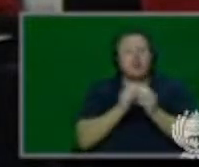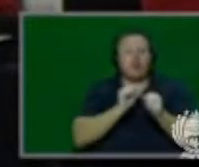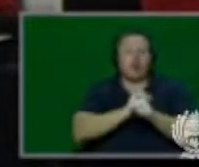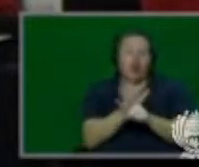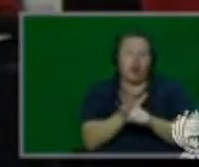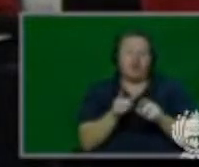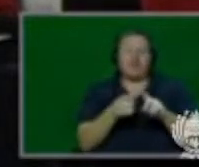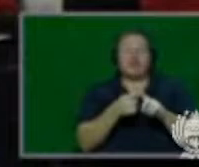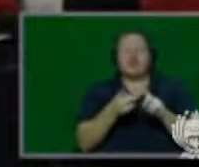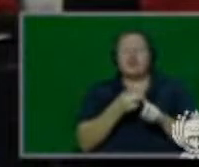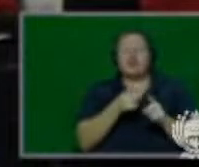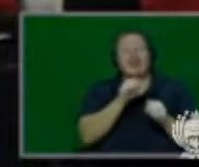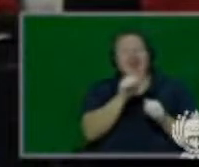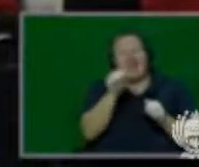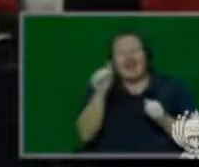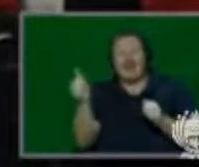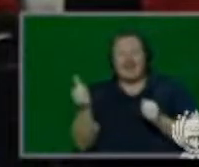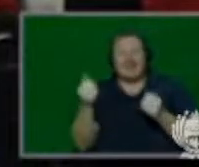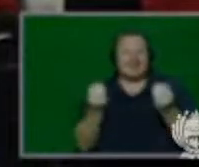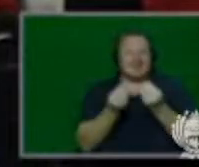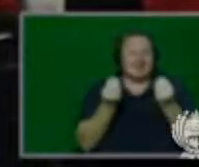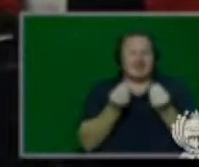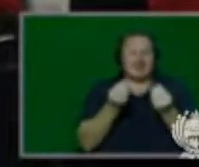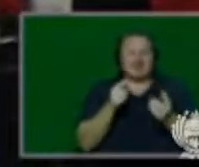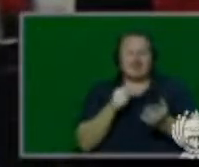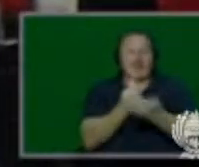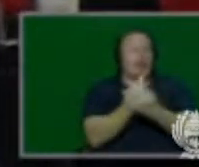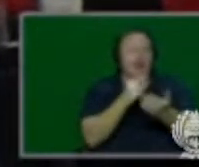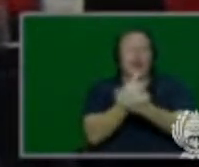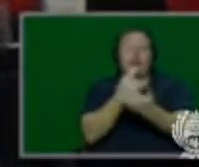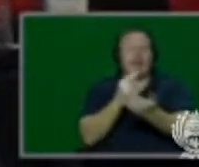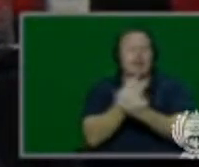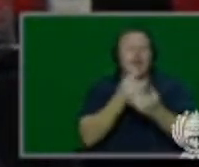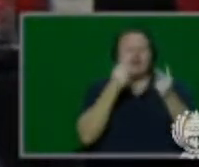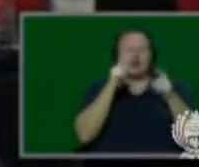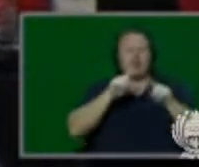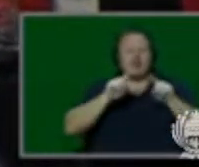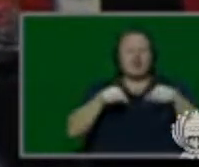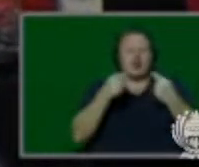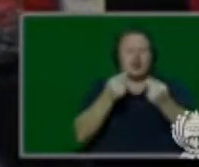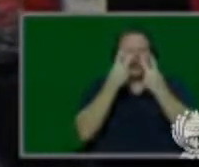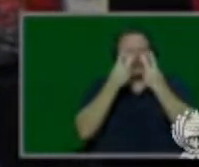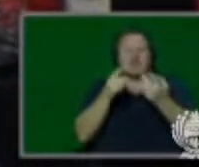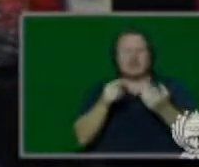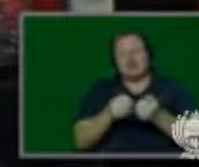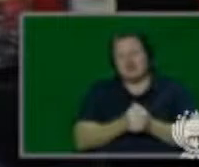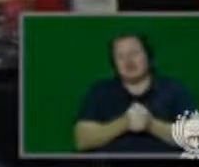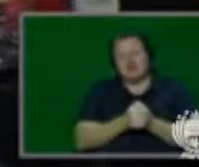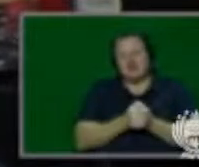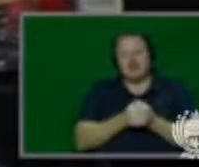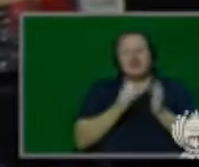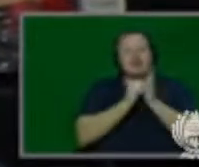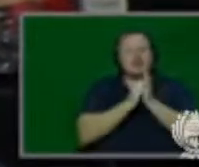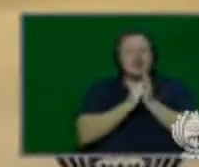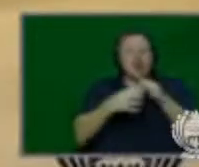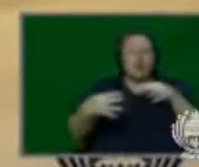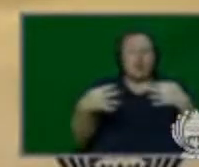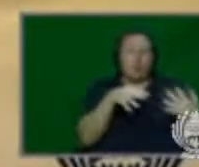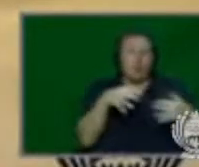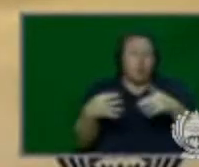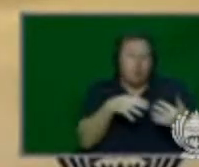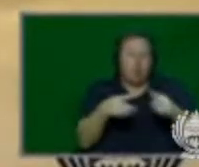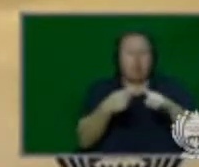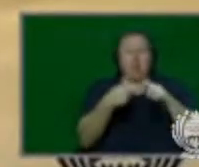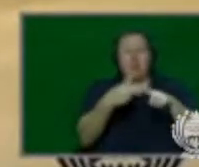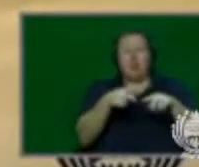and other uncertainties stemming from the rising geopolitical tensions and the global economic ramifications